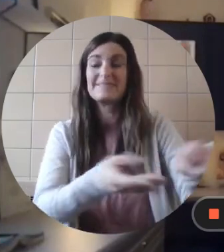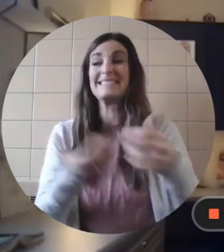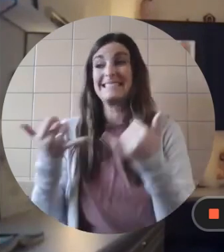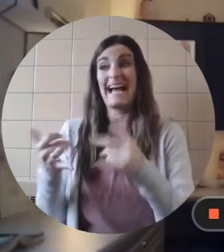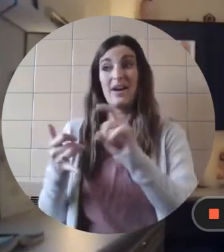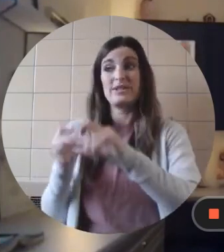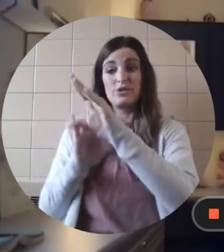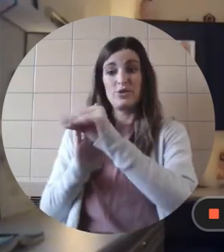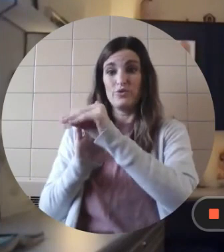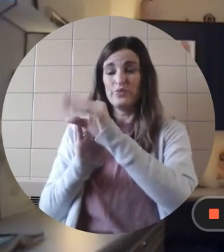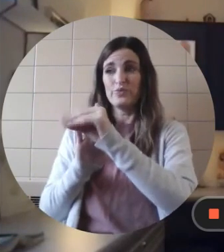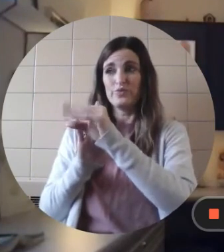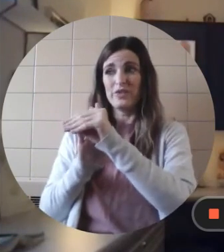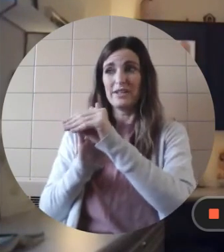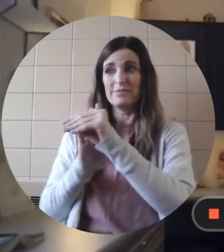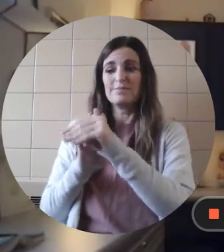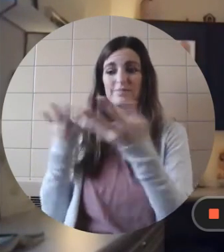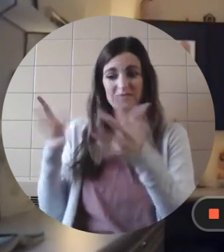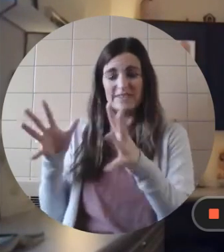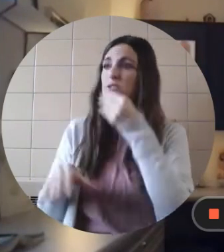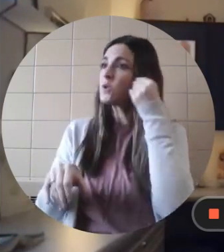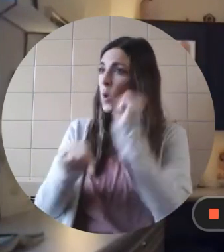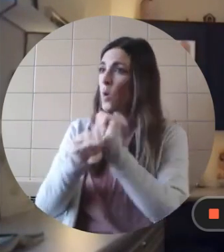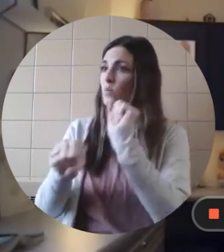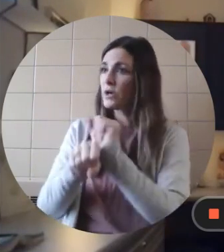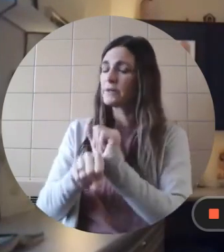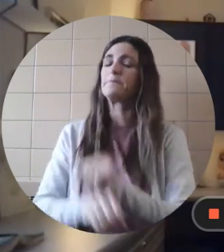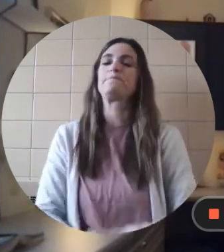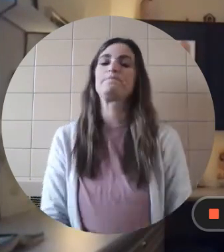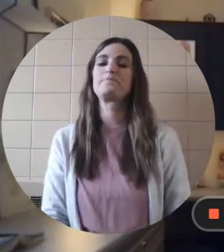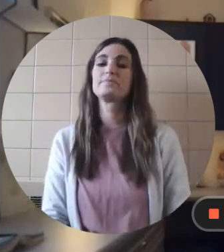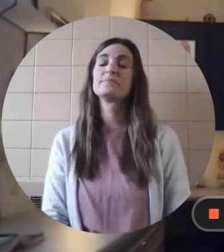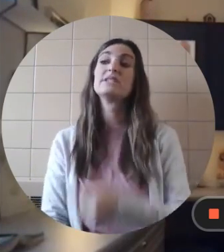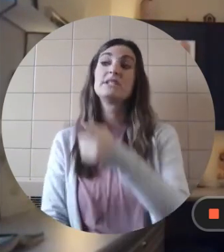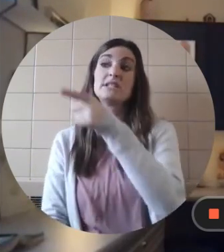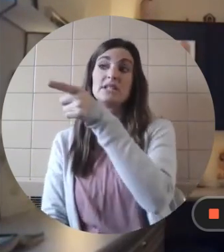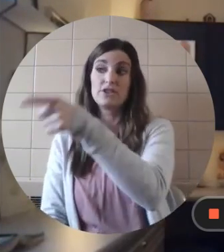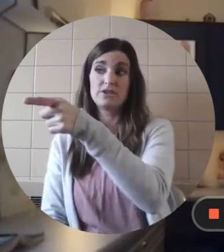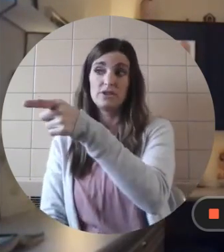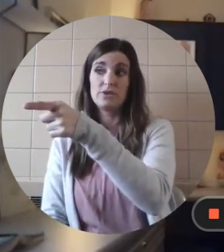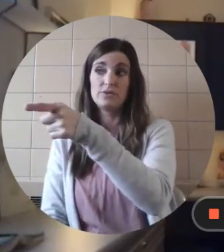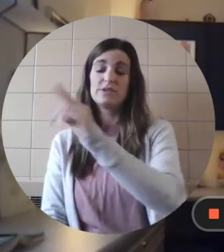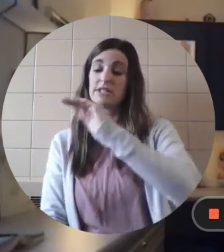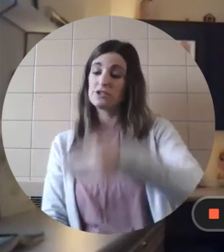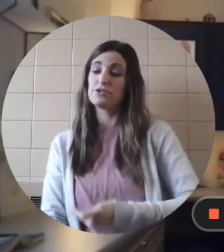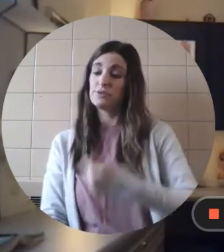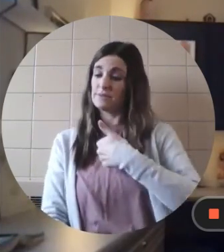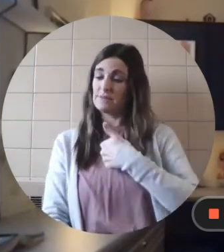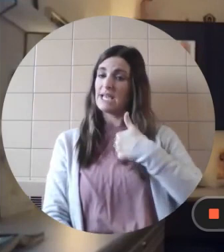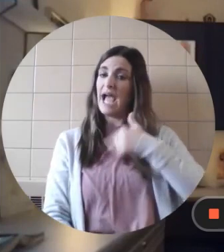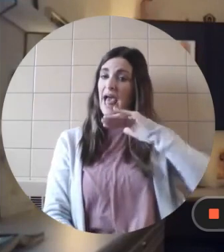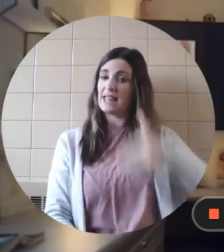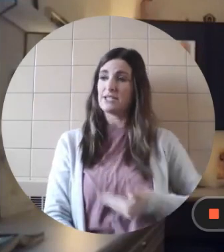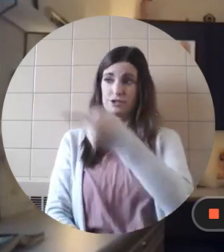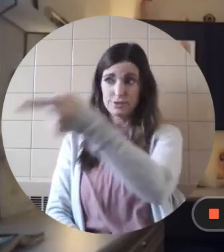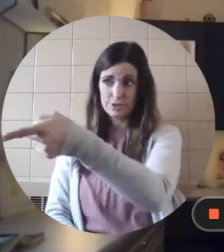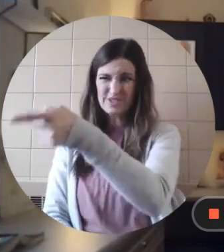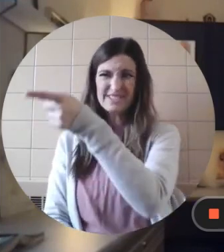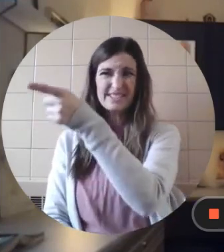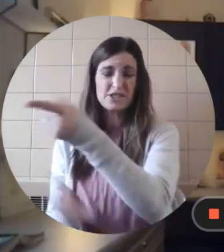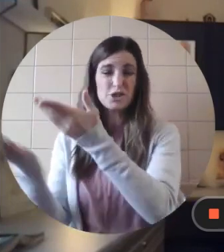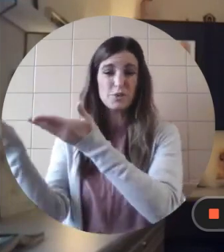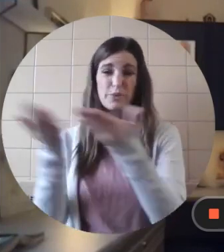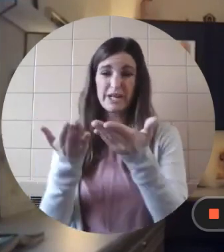I said, closing the pen door behind him. I'll introduce you and you can introduce me. Did you bring any props to show when you reveal